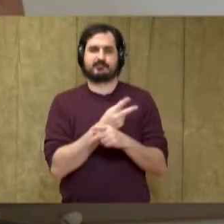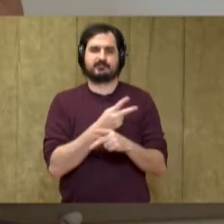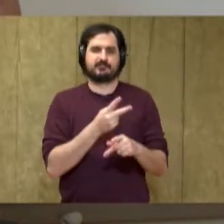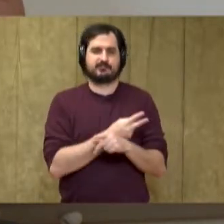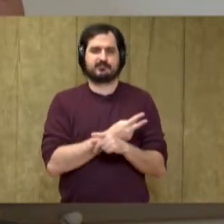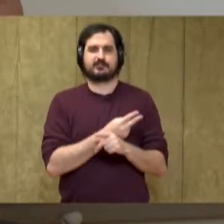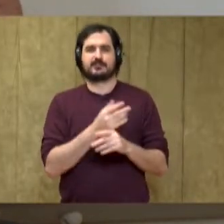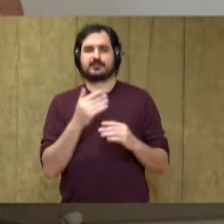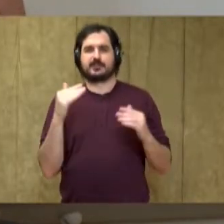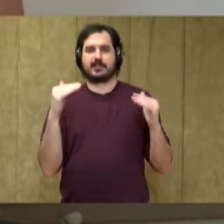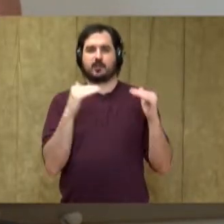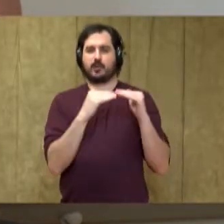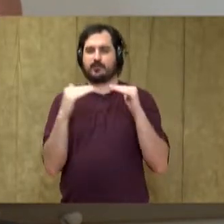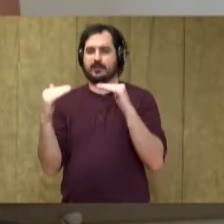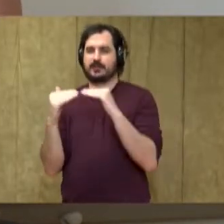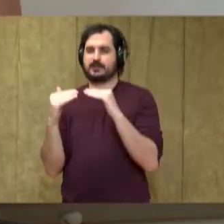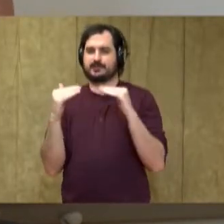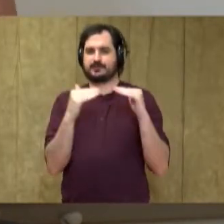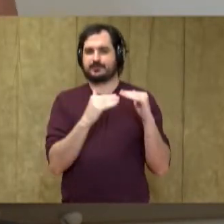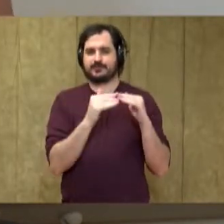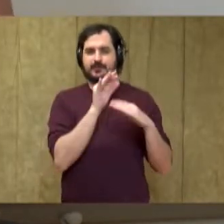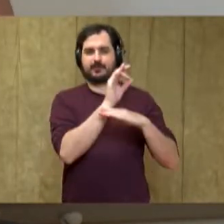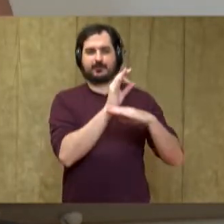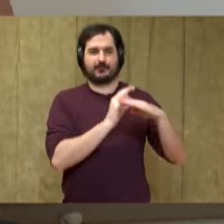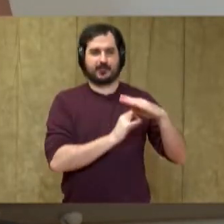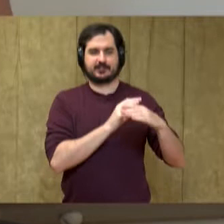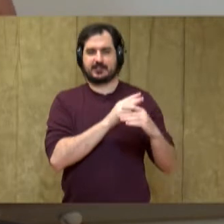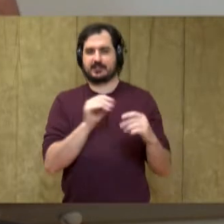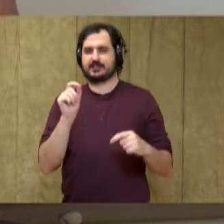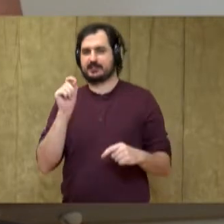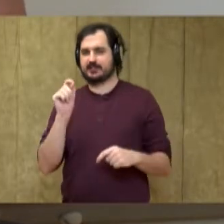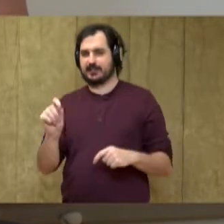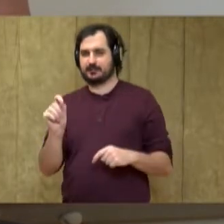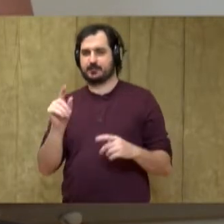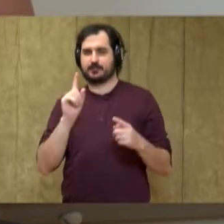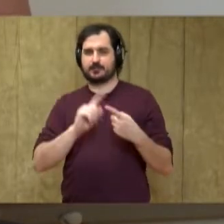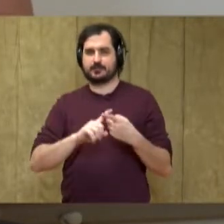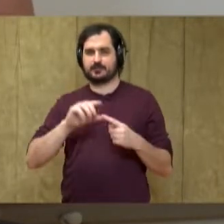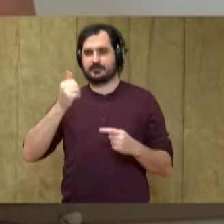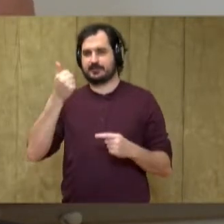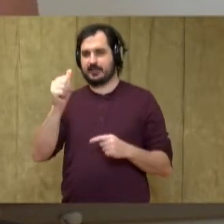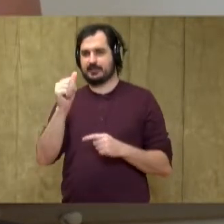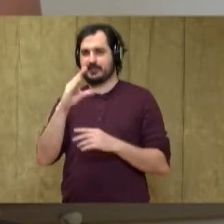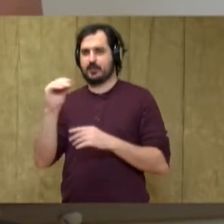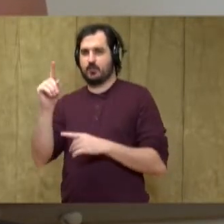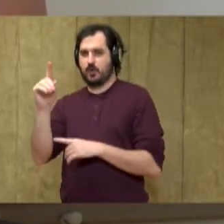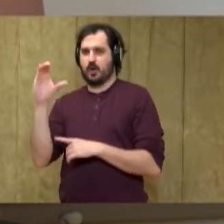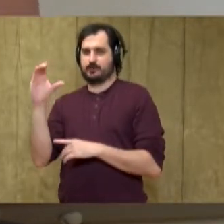place. So now we're going to take that a step further today and we're going to compare the decimals